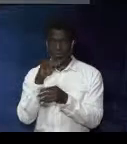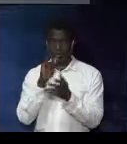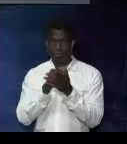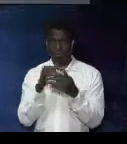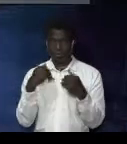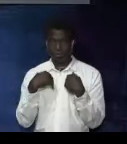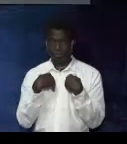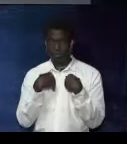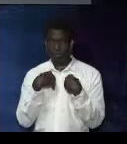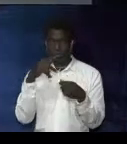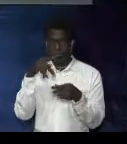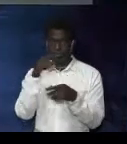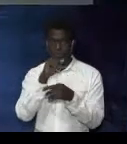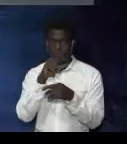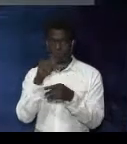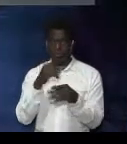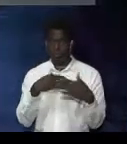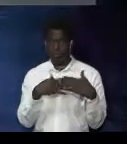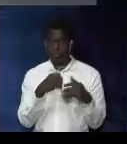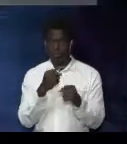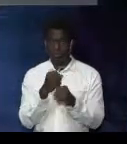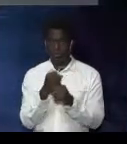speak.